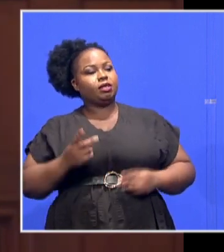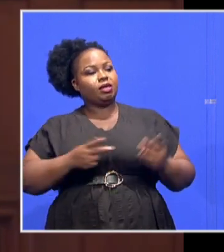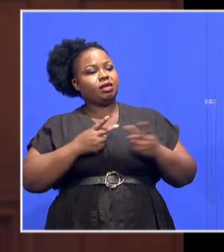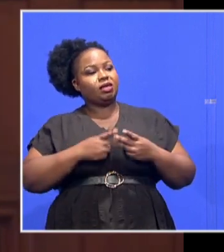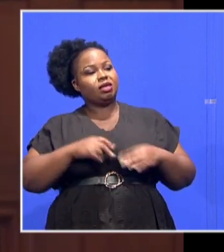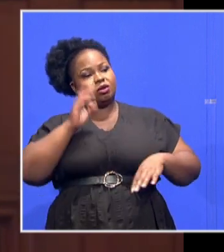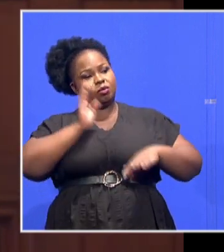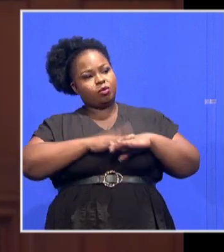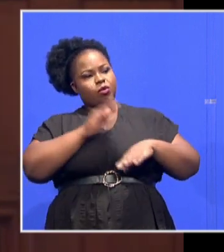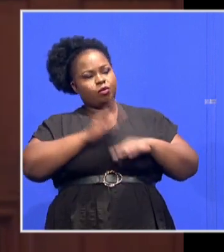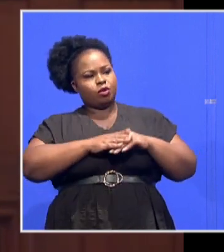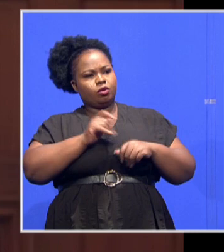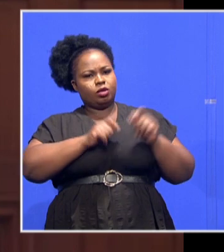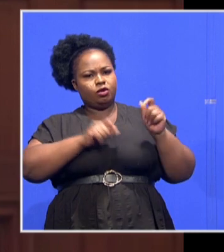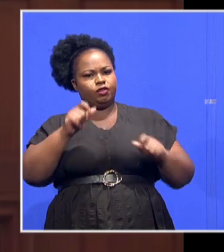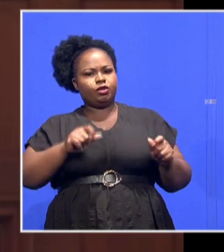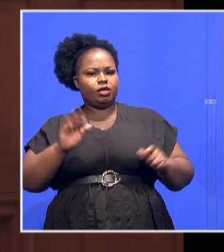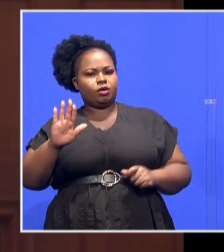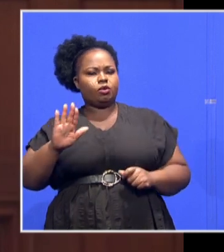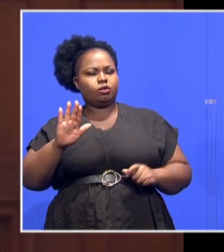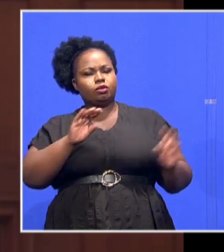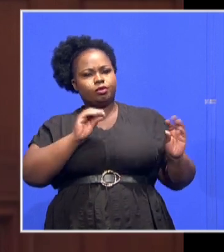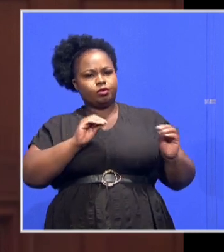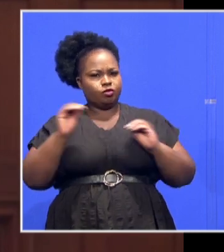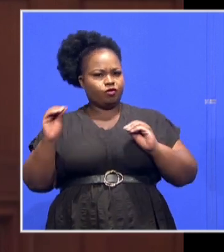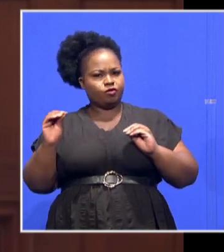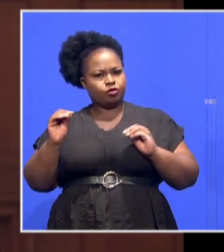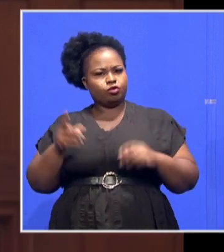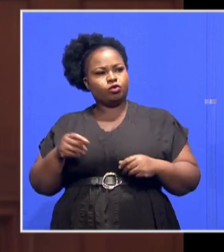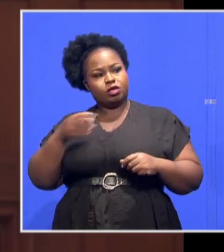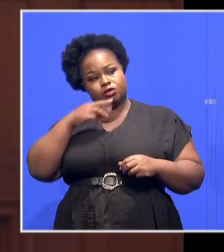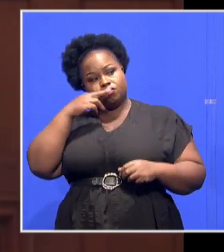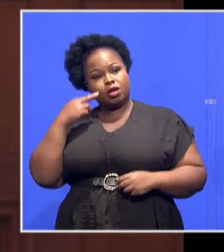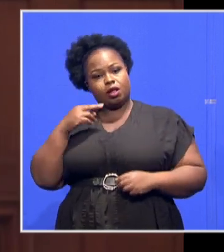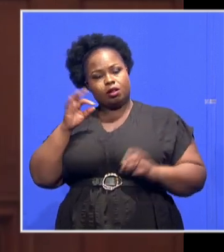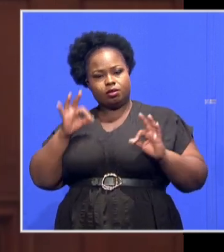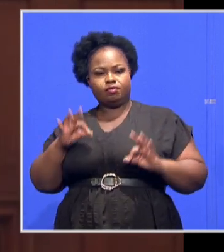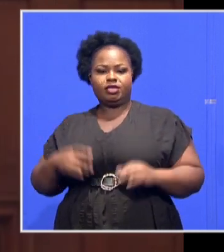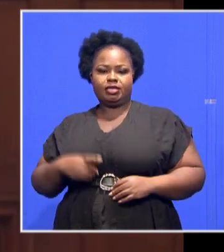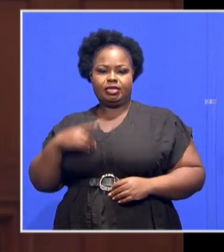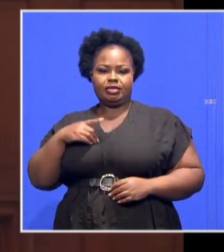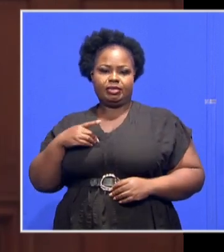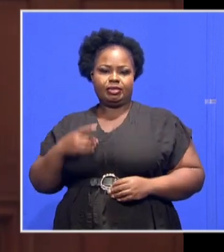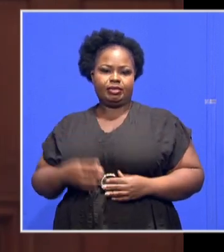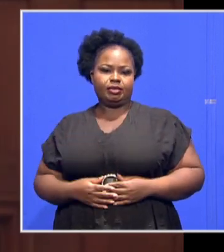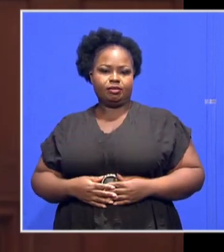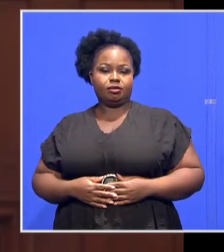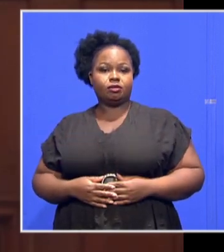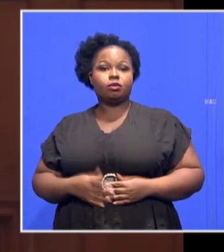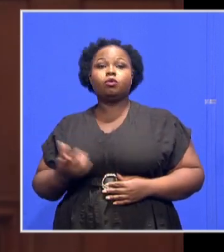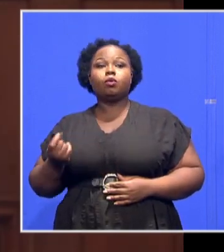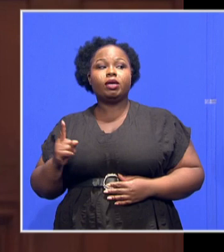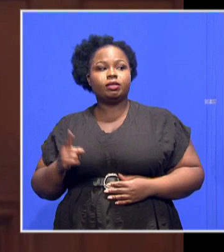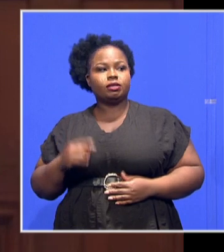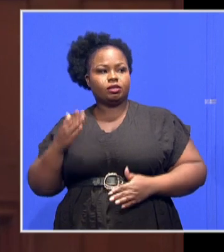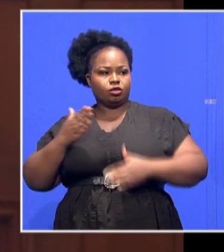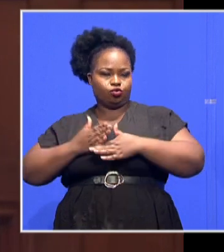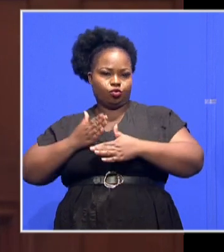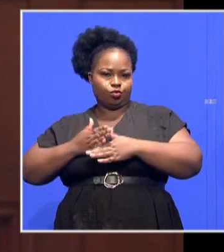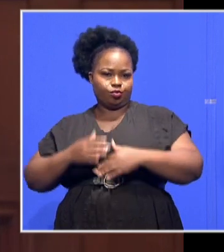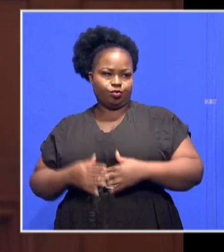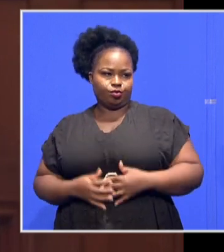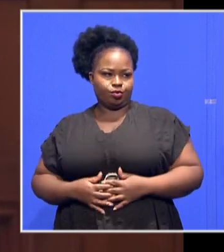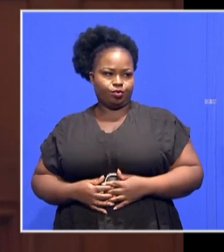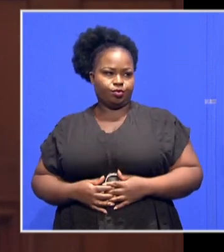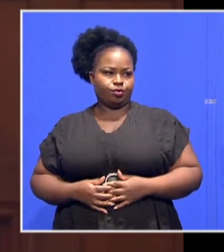and more South Africans move into the only giver of real dignity in this country, a job. And